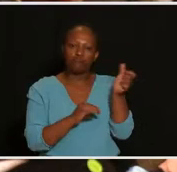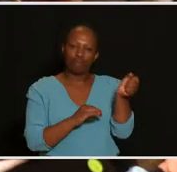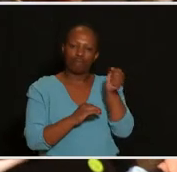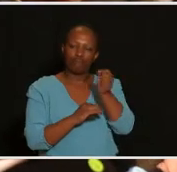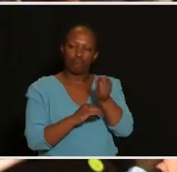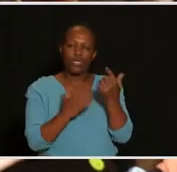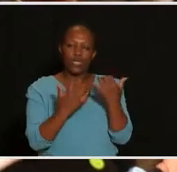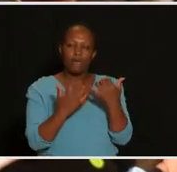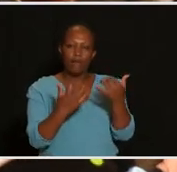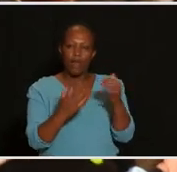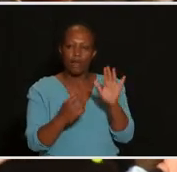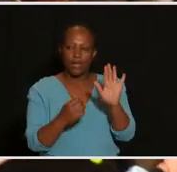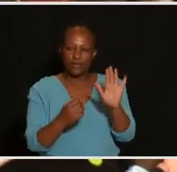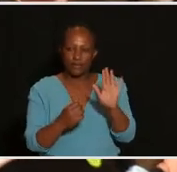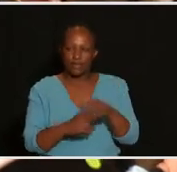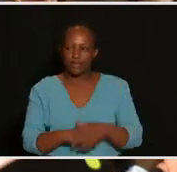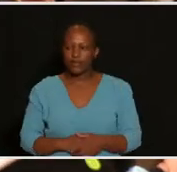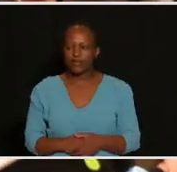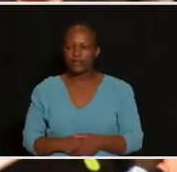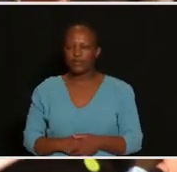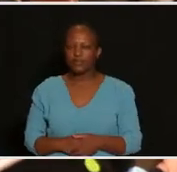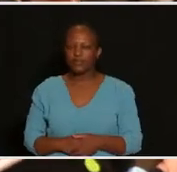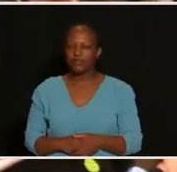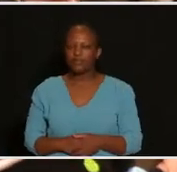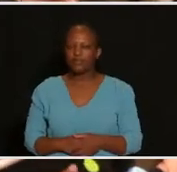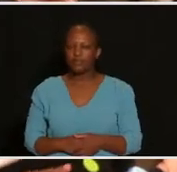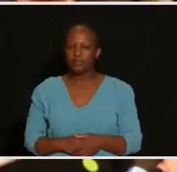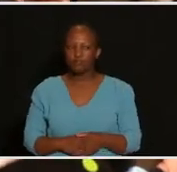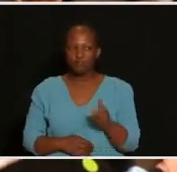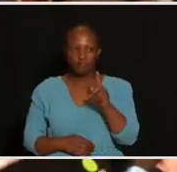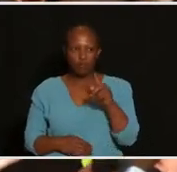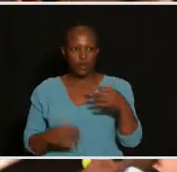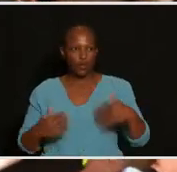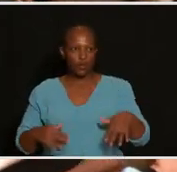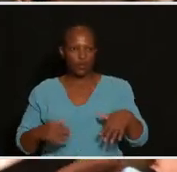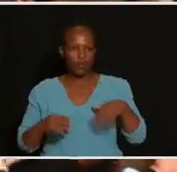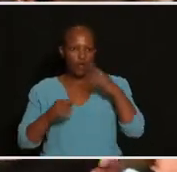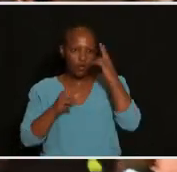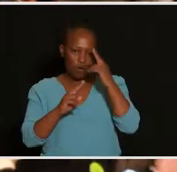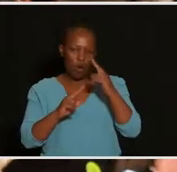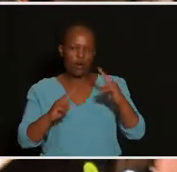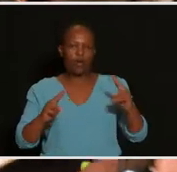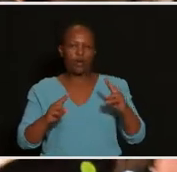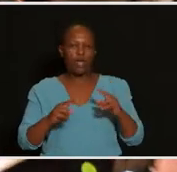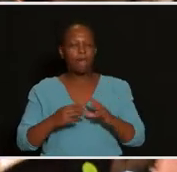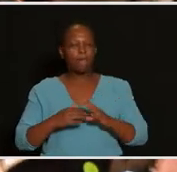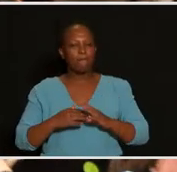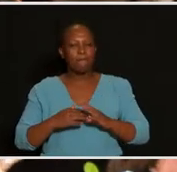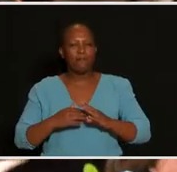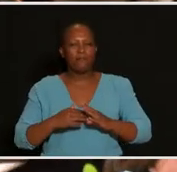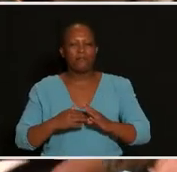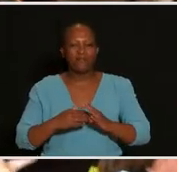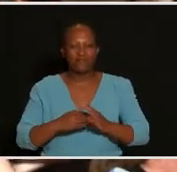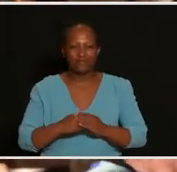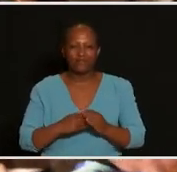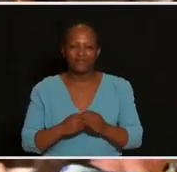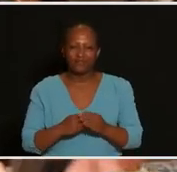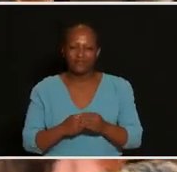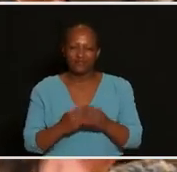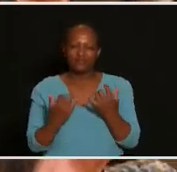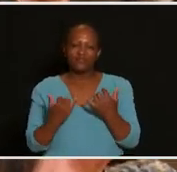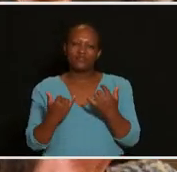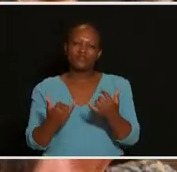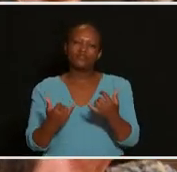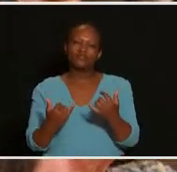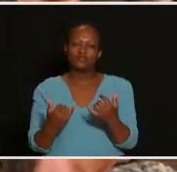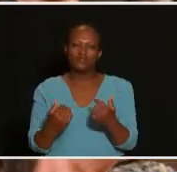now to be memorable members or honorable members as you are here